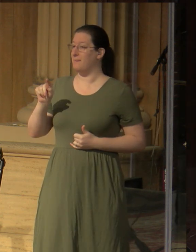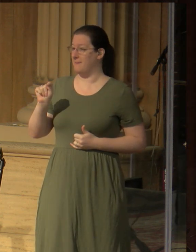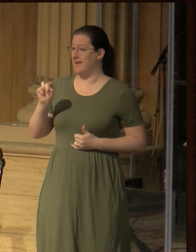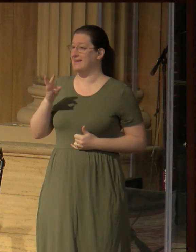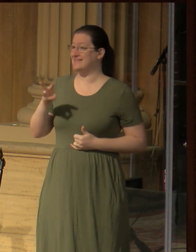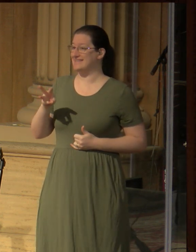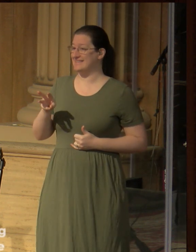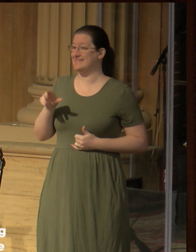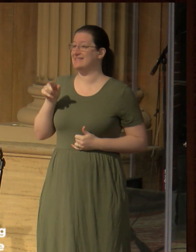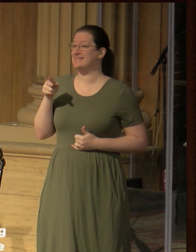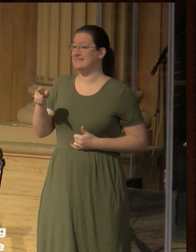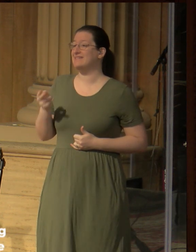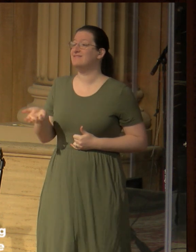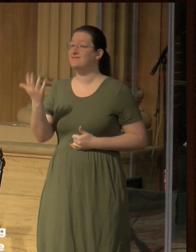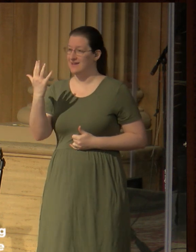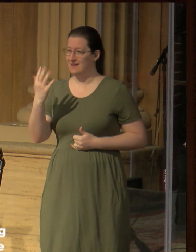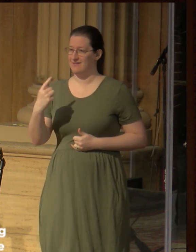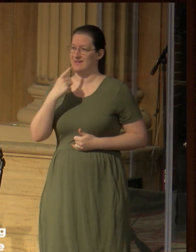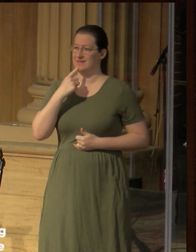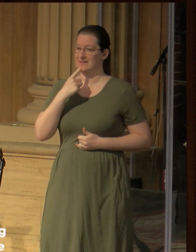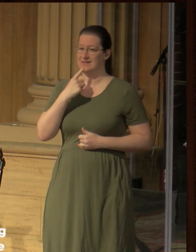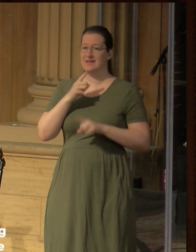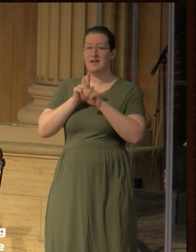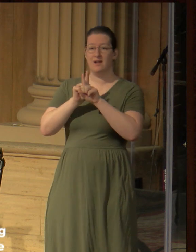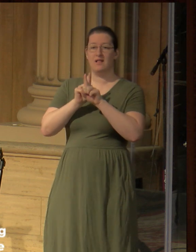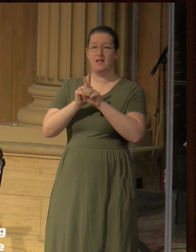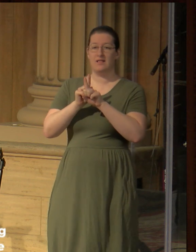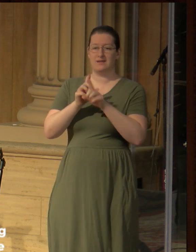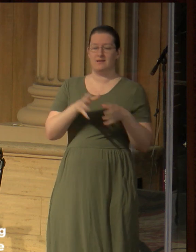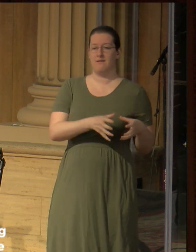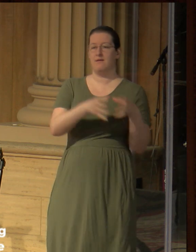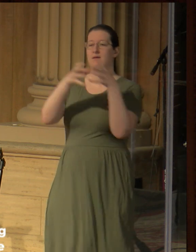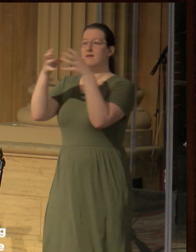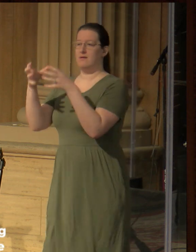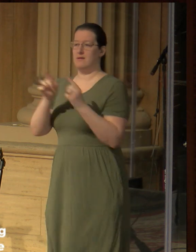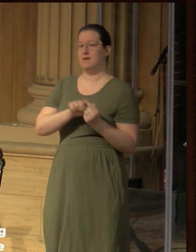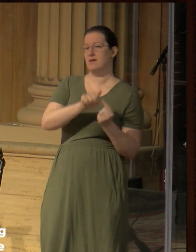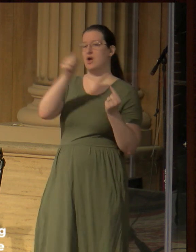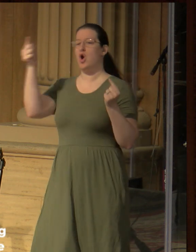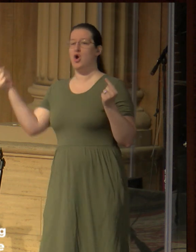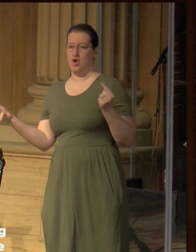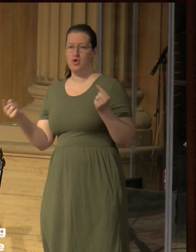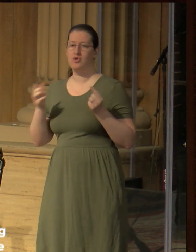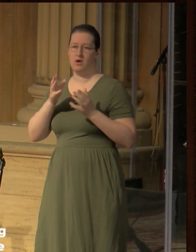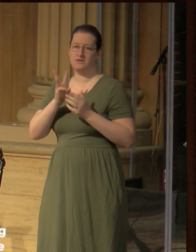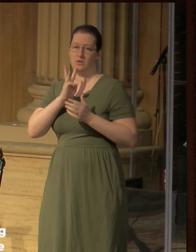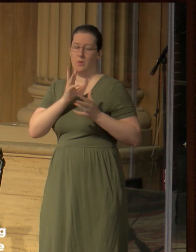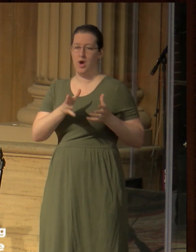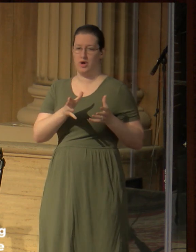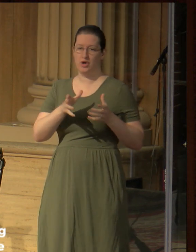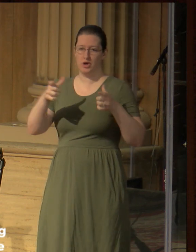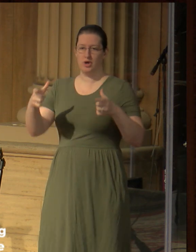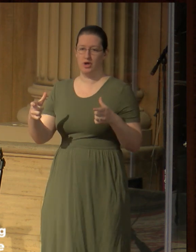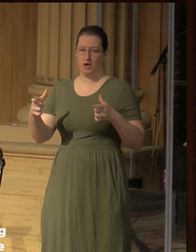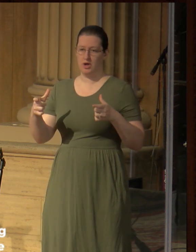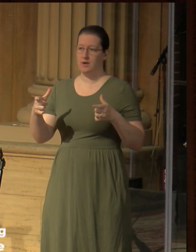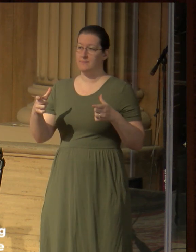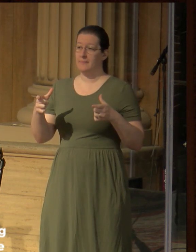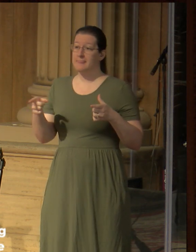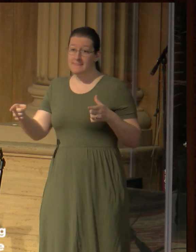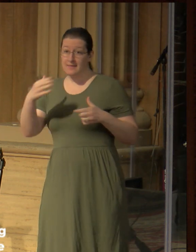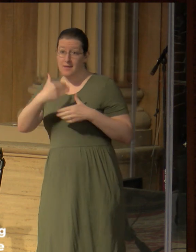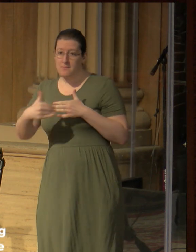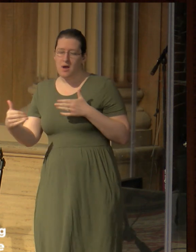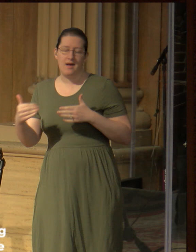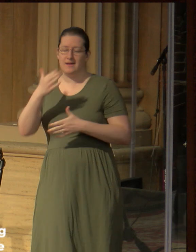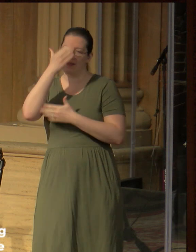It says, when the disciples reached the other side, so they're going across the sea here, they had forgotten to bring any bread. Jesus said to them, watch